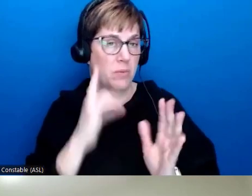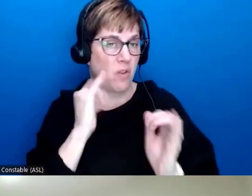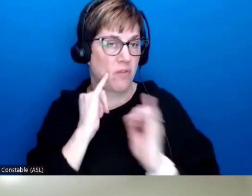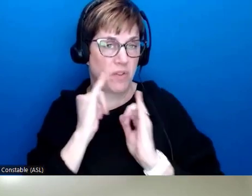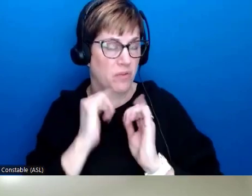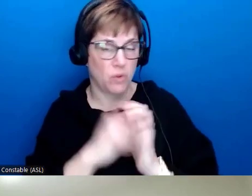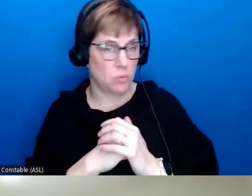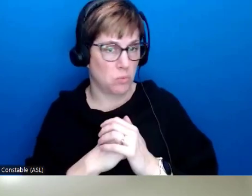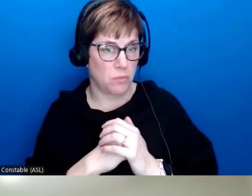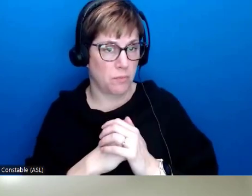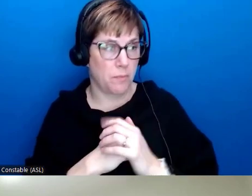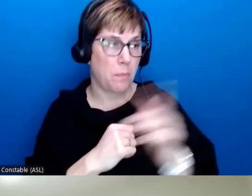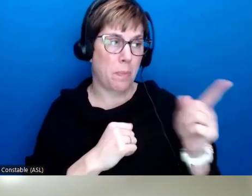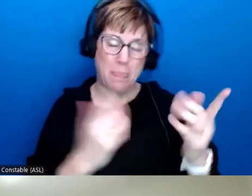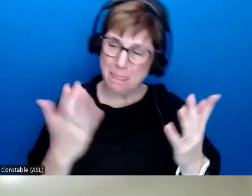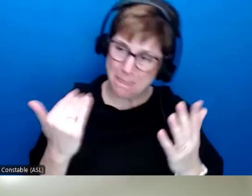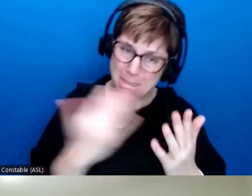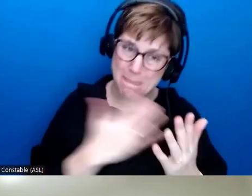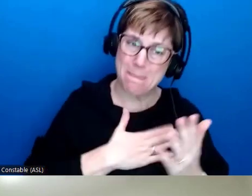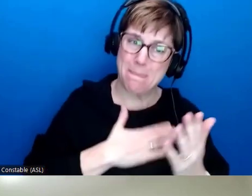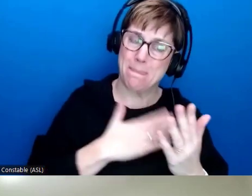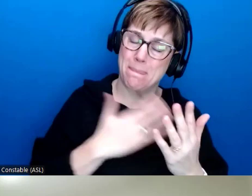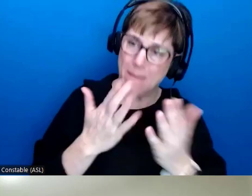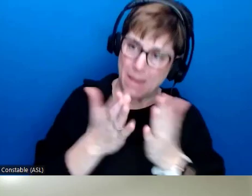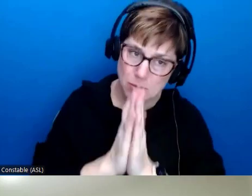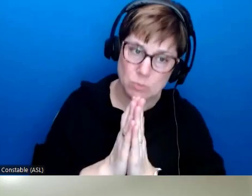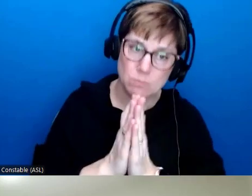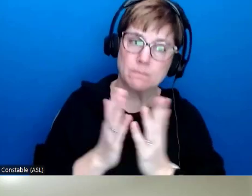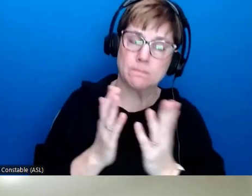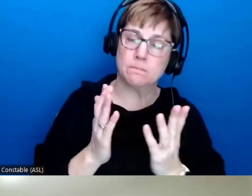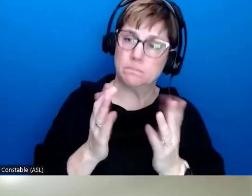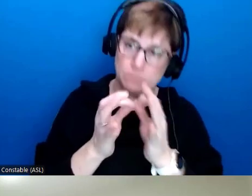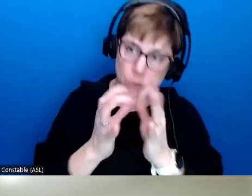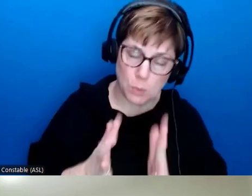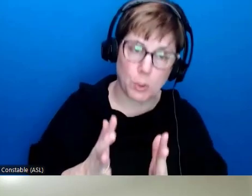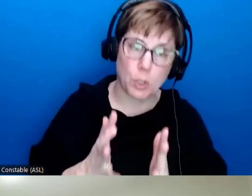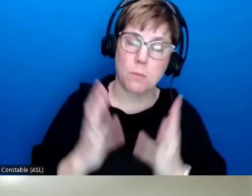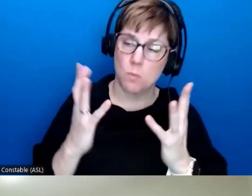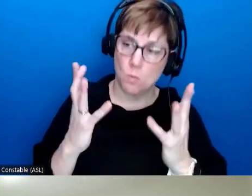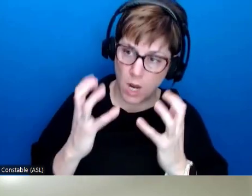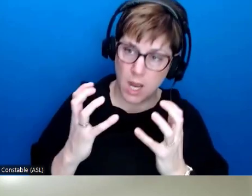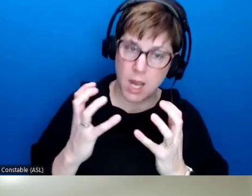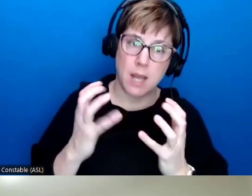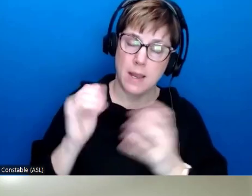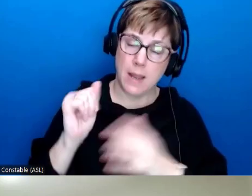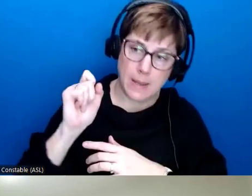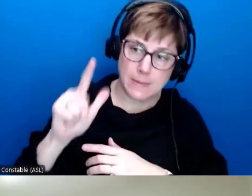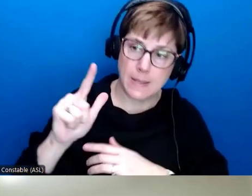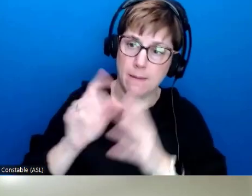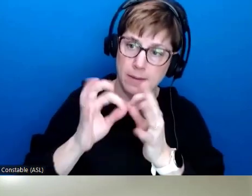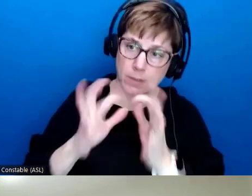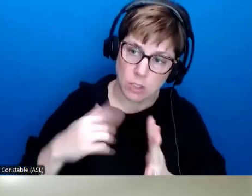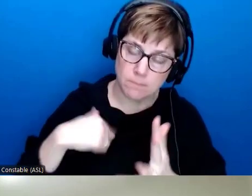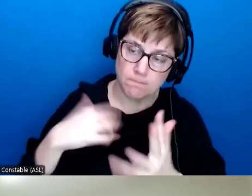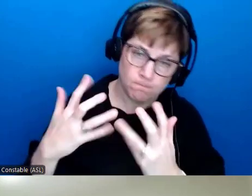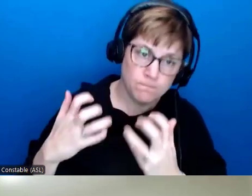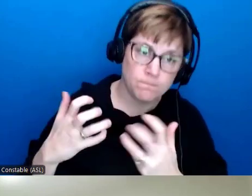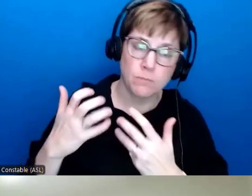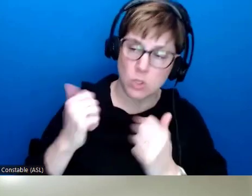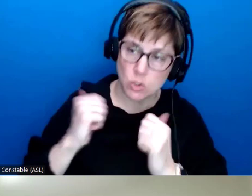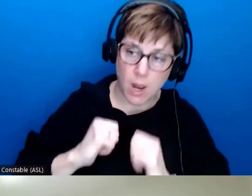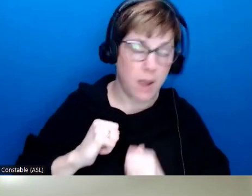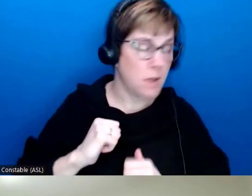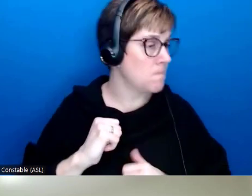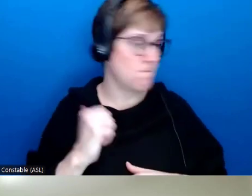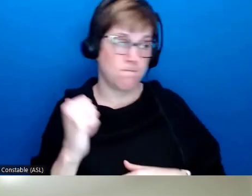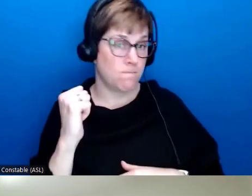She repeatedly urged them to try to get an interpreter for her, an American Sign Language interpreter. The employer didn't,